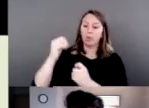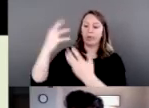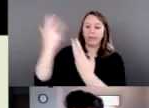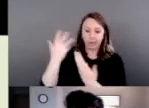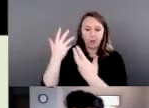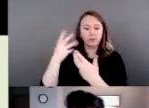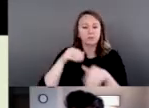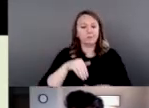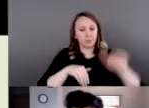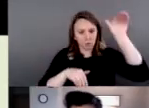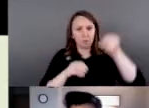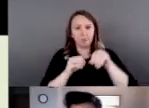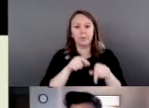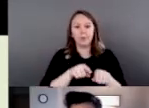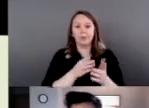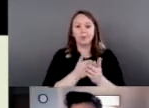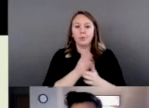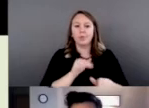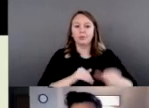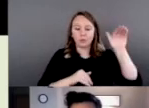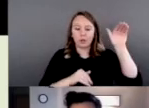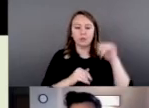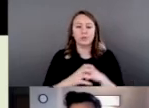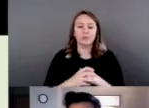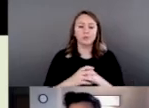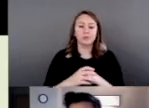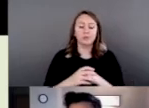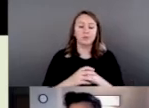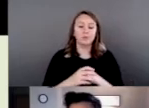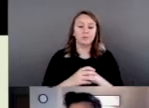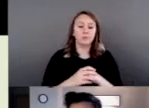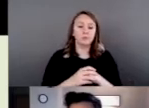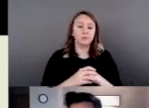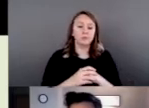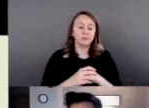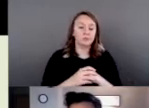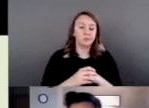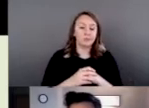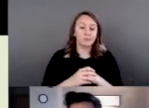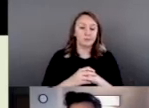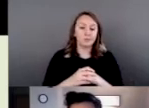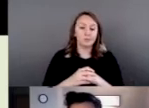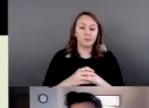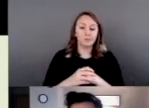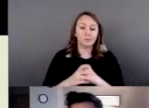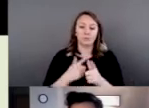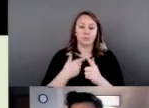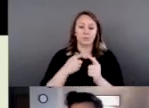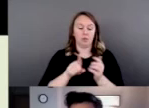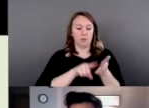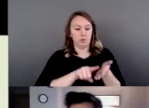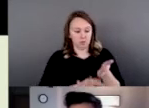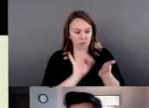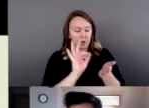nature. In the research, they found that the amount of sexual abuse can range anywhere from